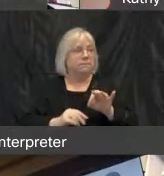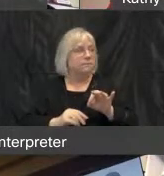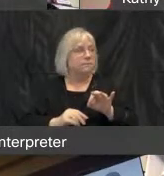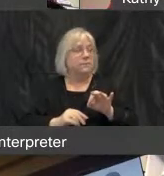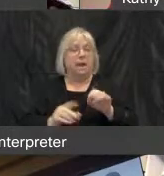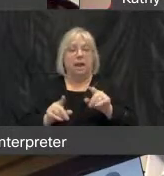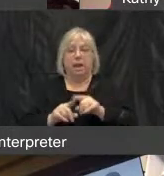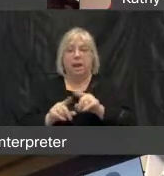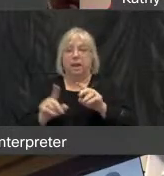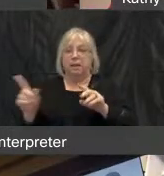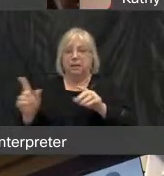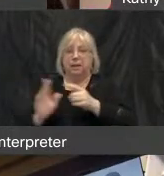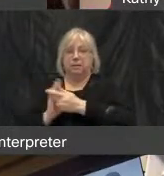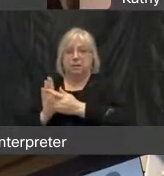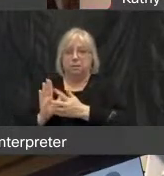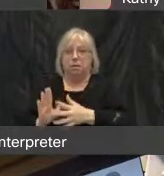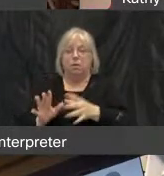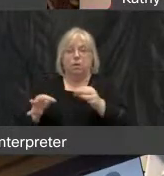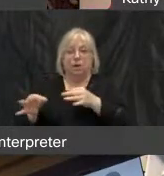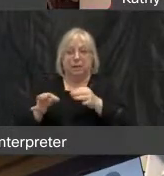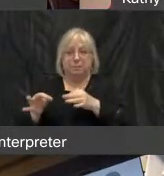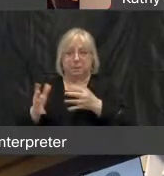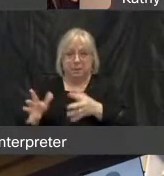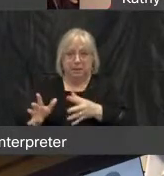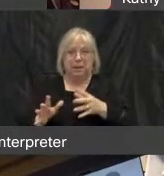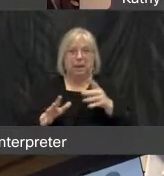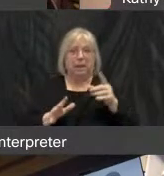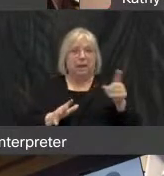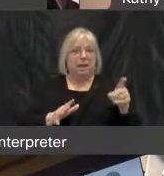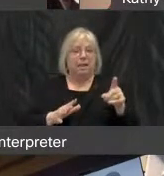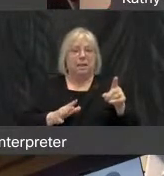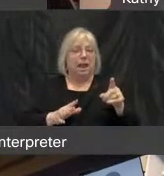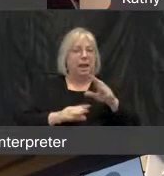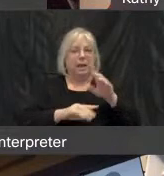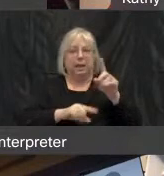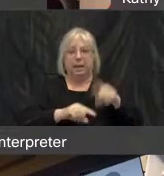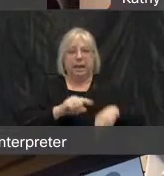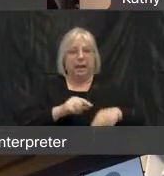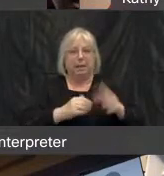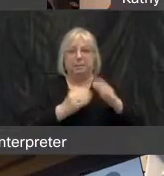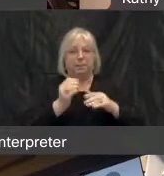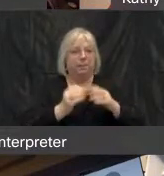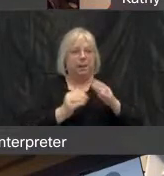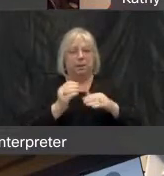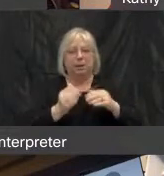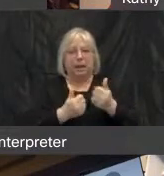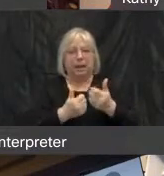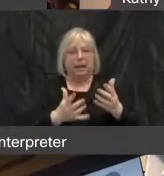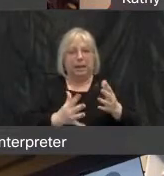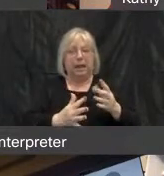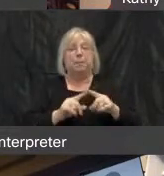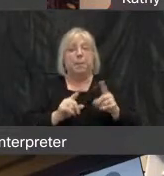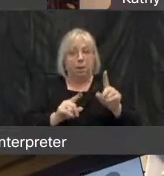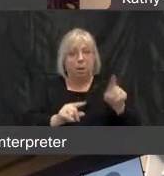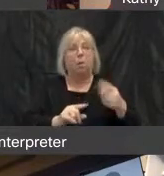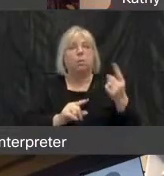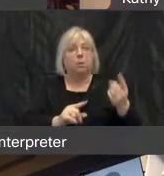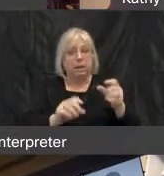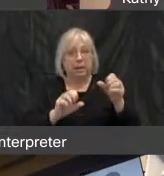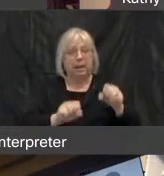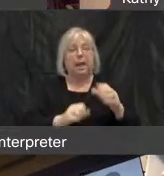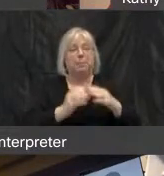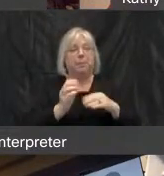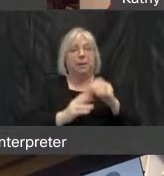as Mr. Carpenter has explained, their intent is not to build senior living, then